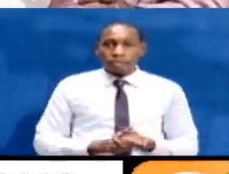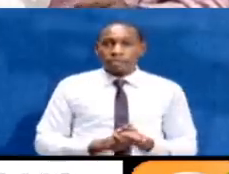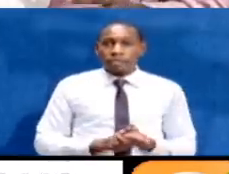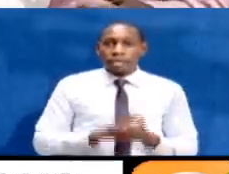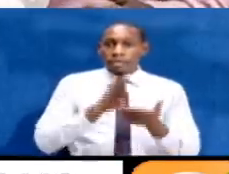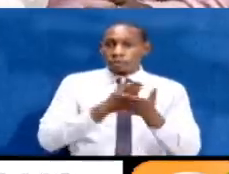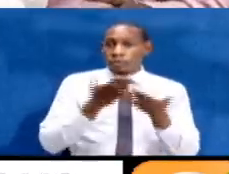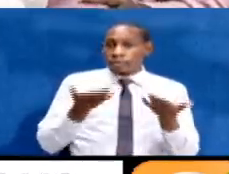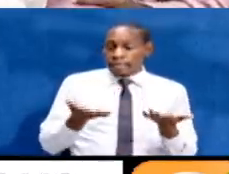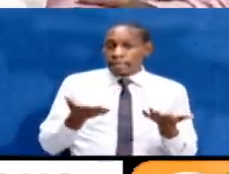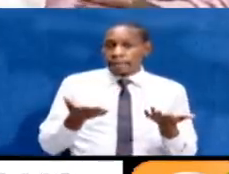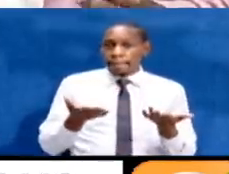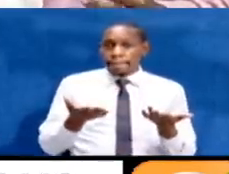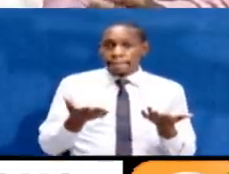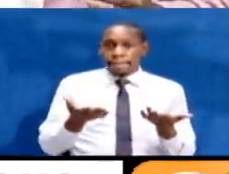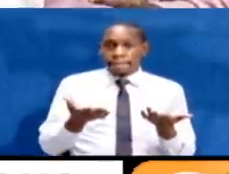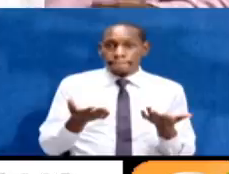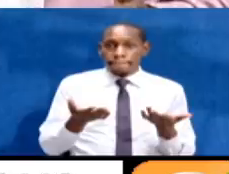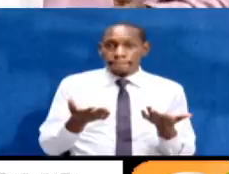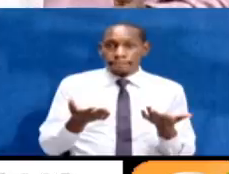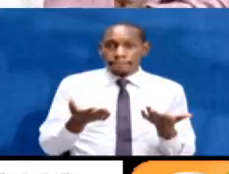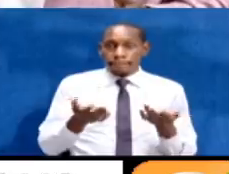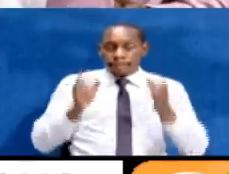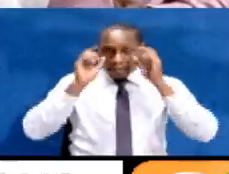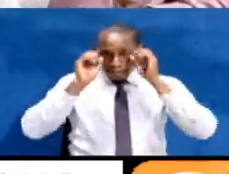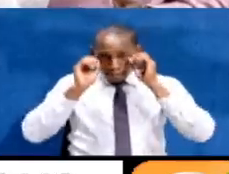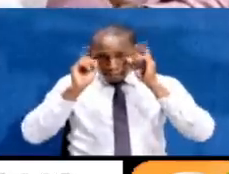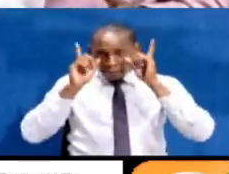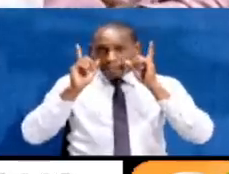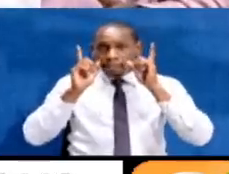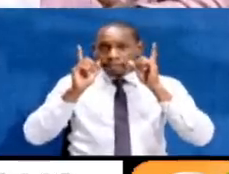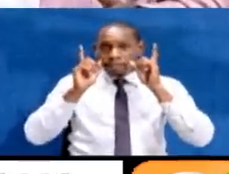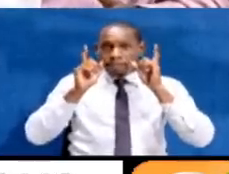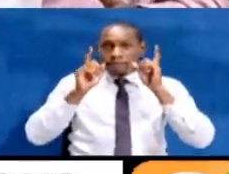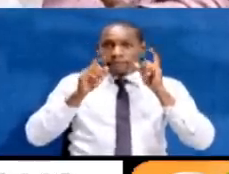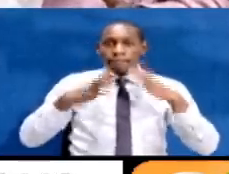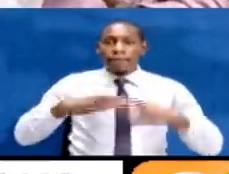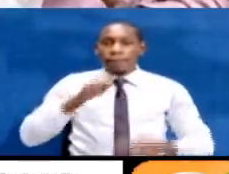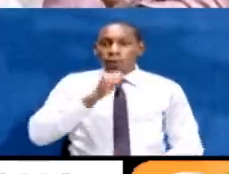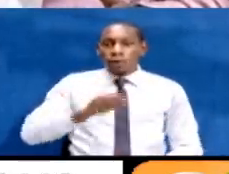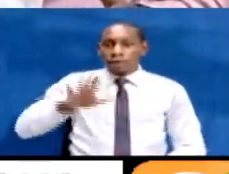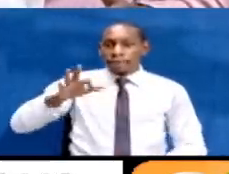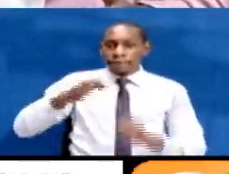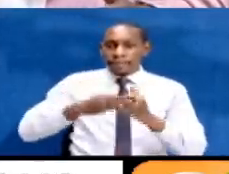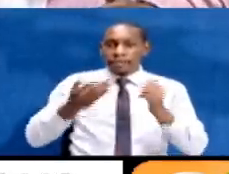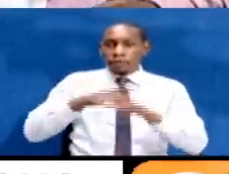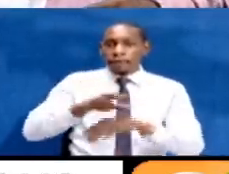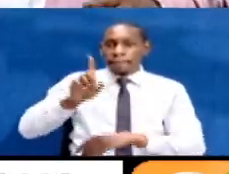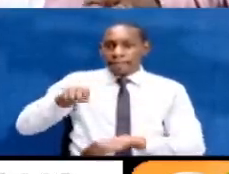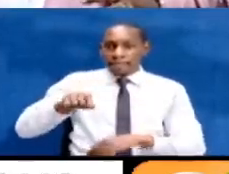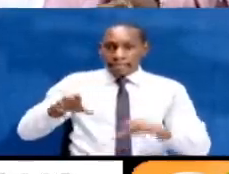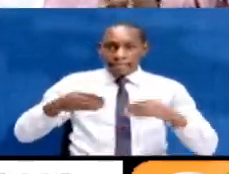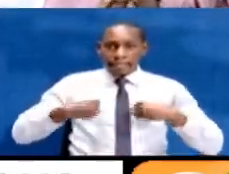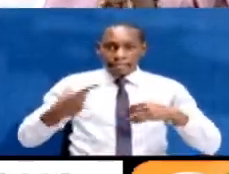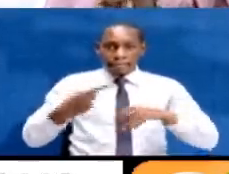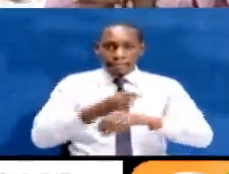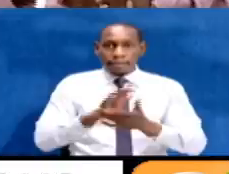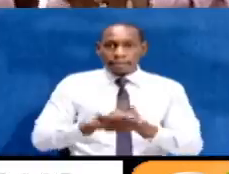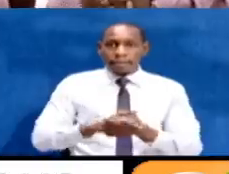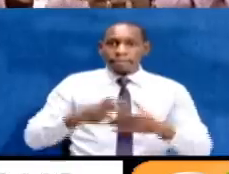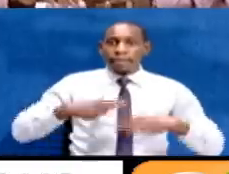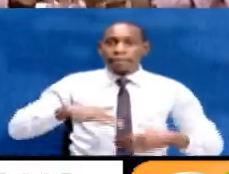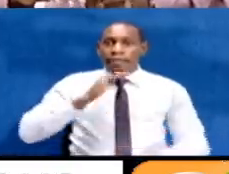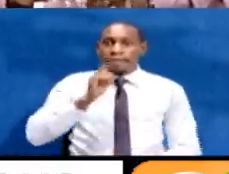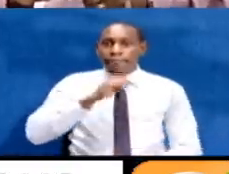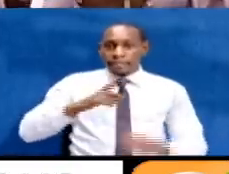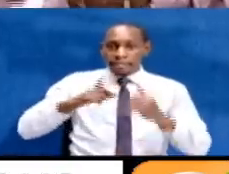now people, they realize now, or that people age 58 and above should be vaccinated, because they're saying those dying, 60%